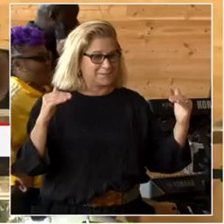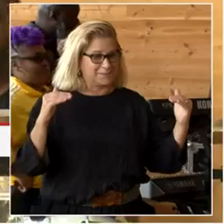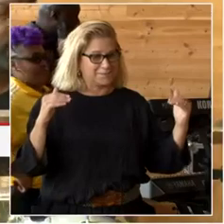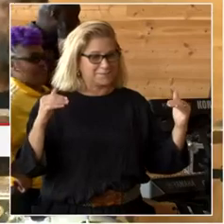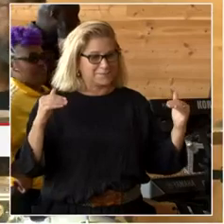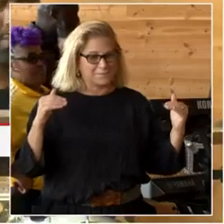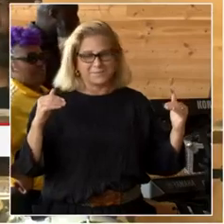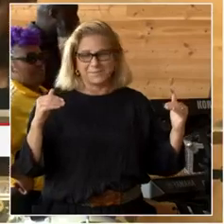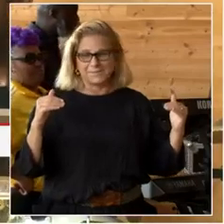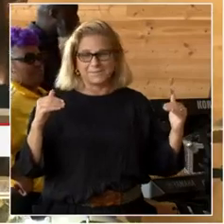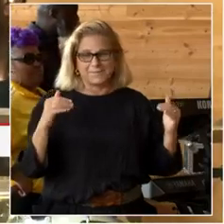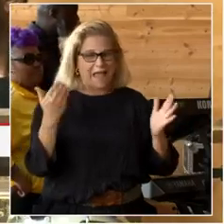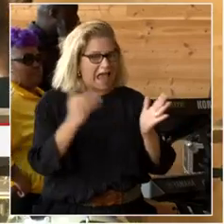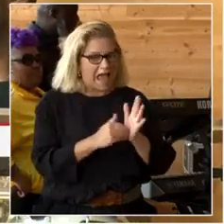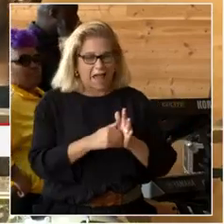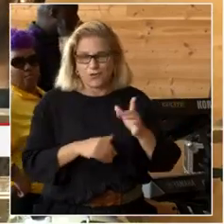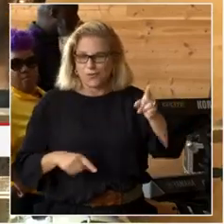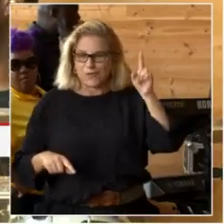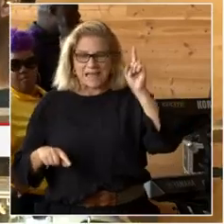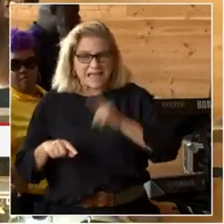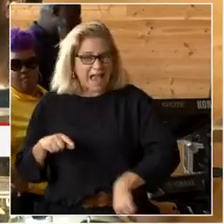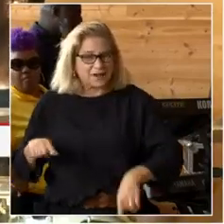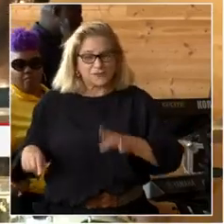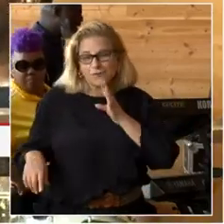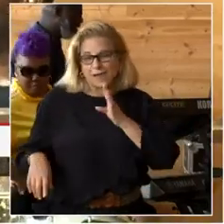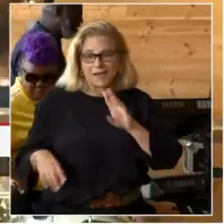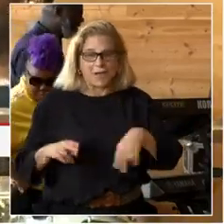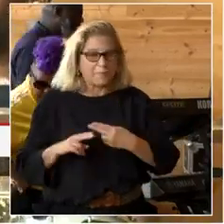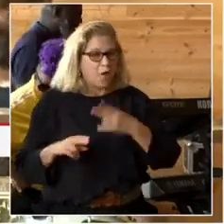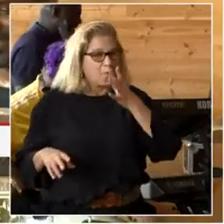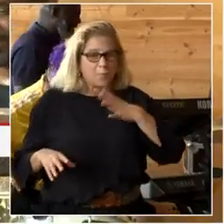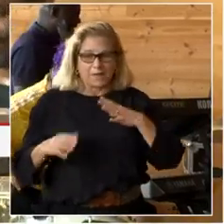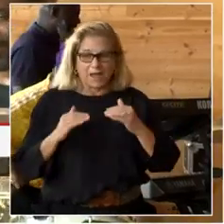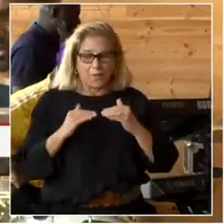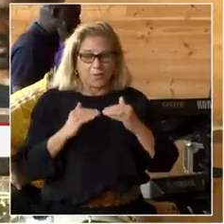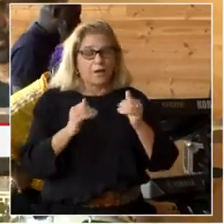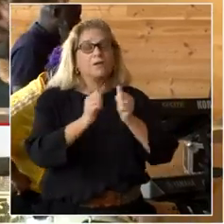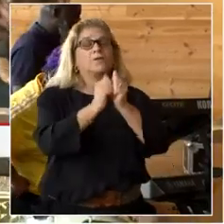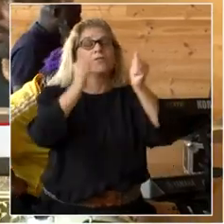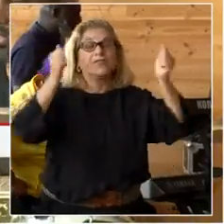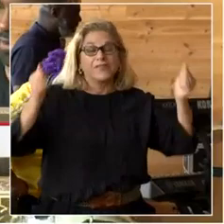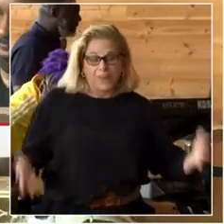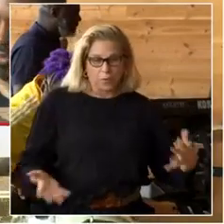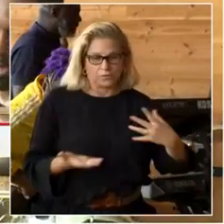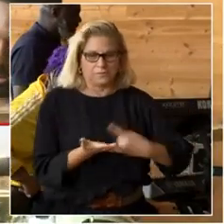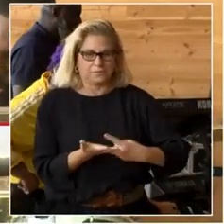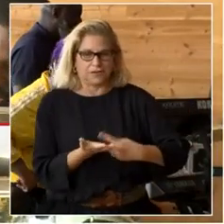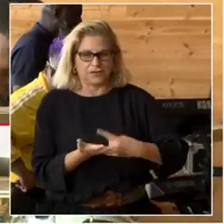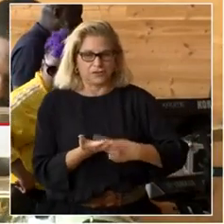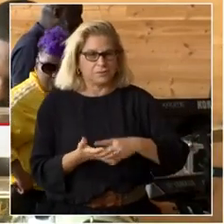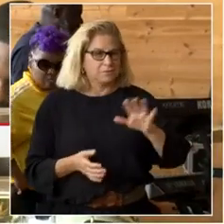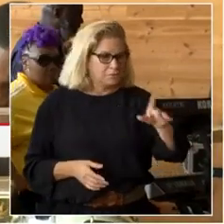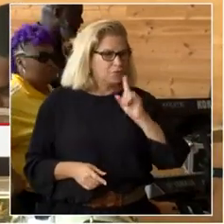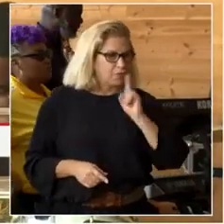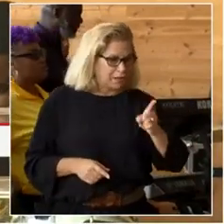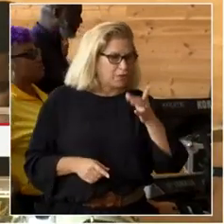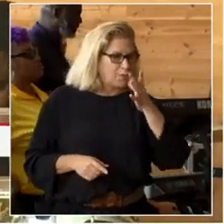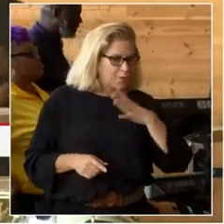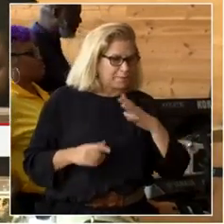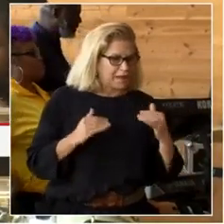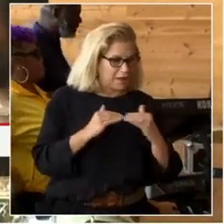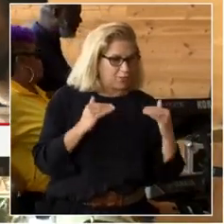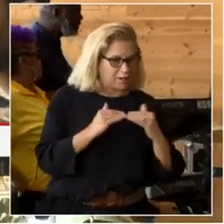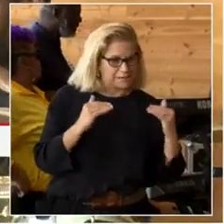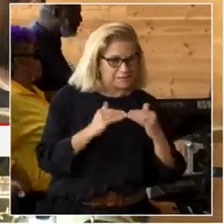We cannot talk about women's equality without talking about economic equality. And when